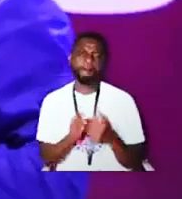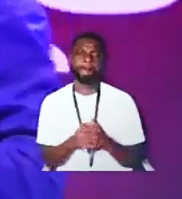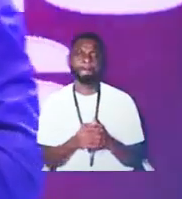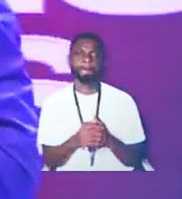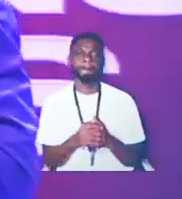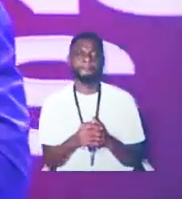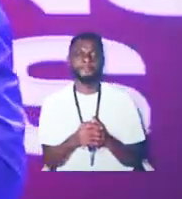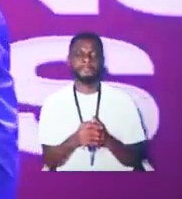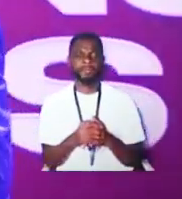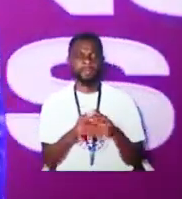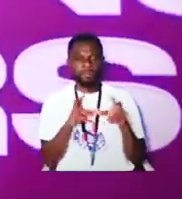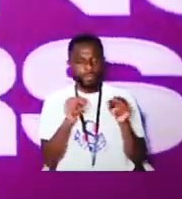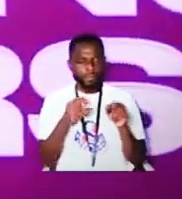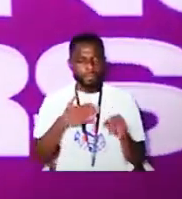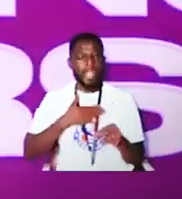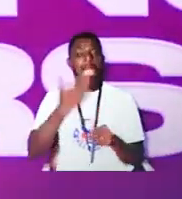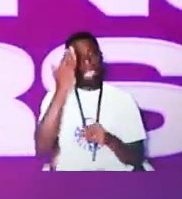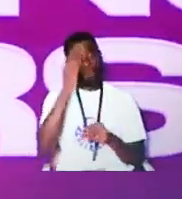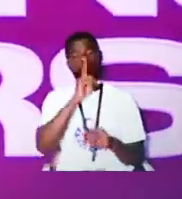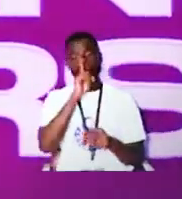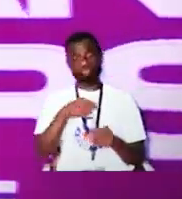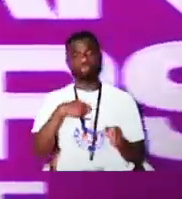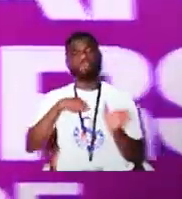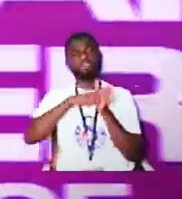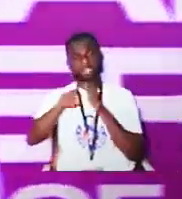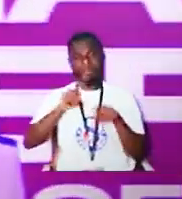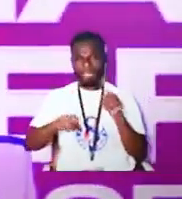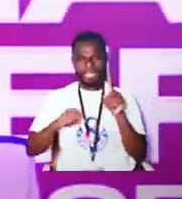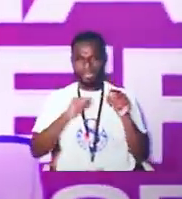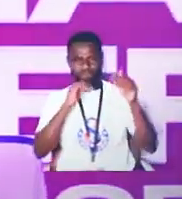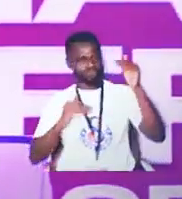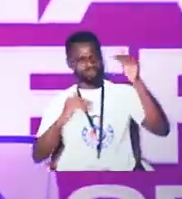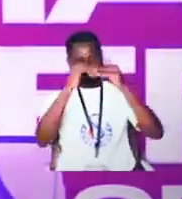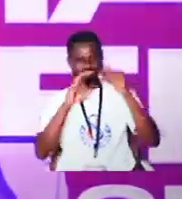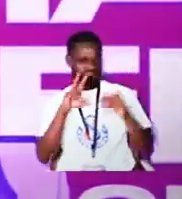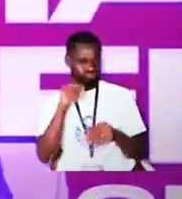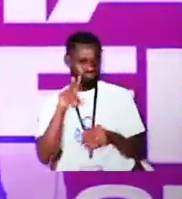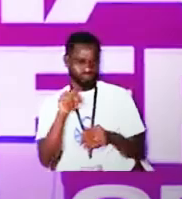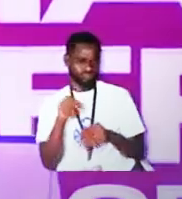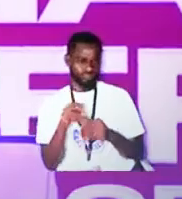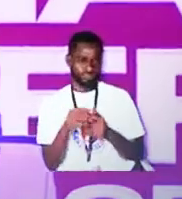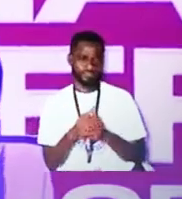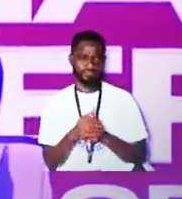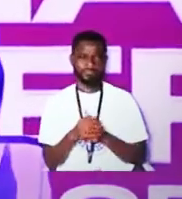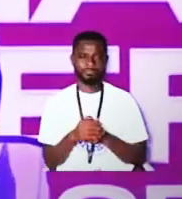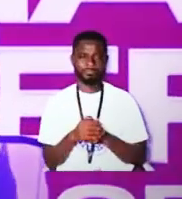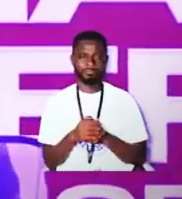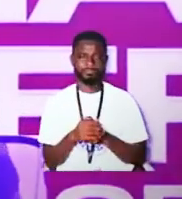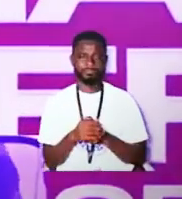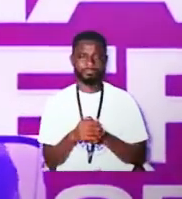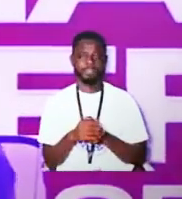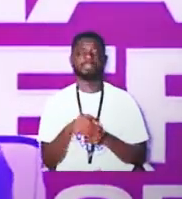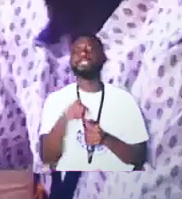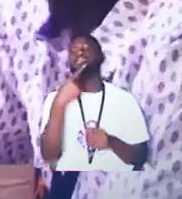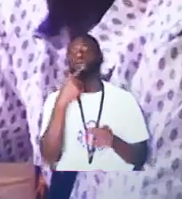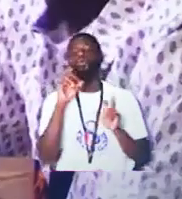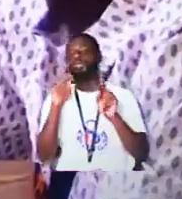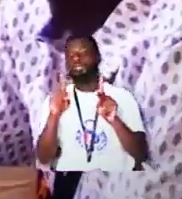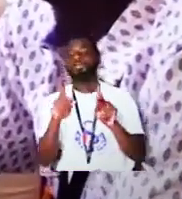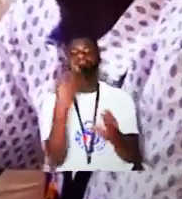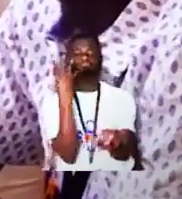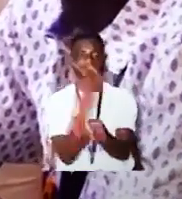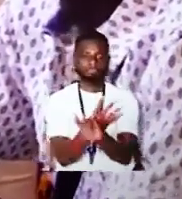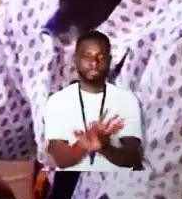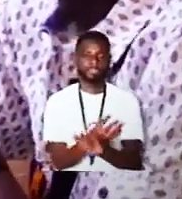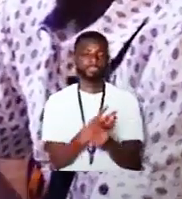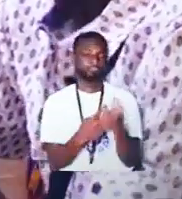that, no, I know that I'm speedy, but not to this level. So you have been arrested. They